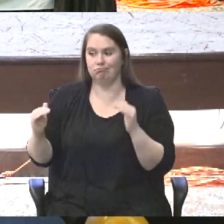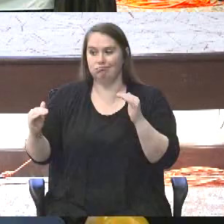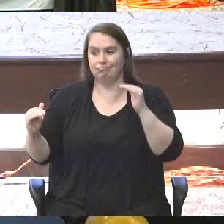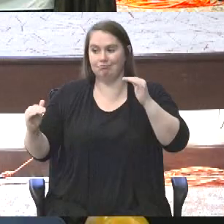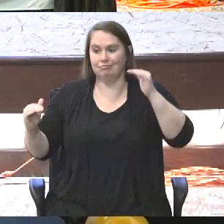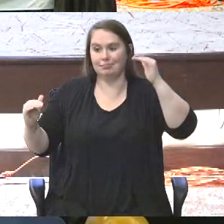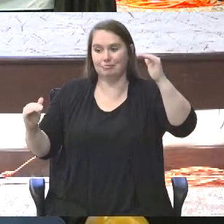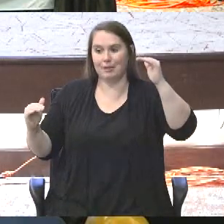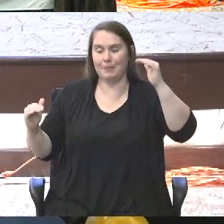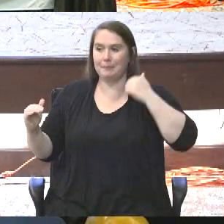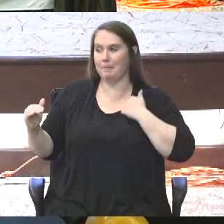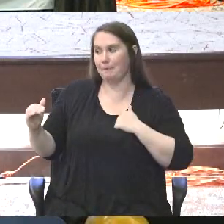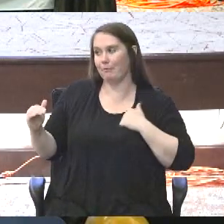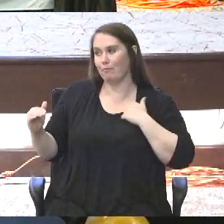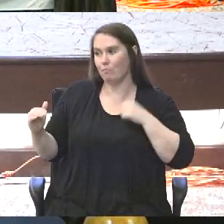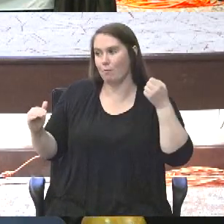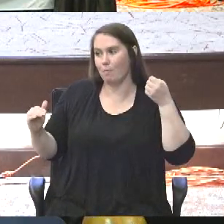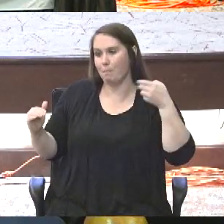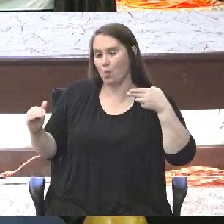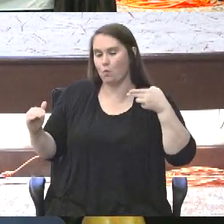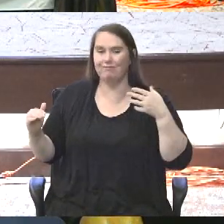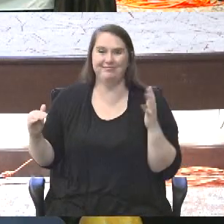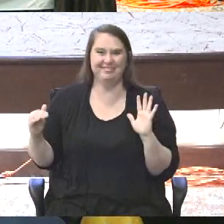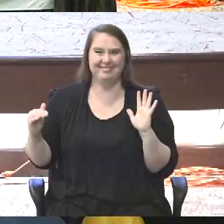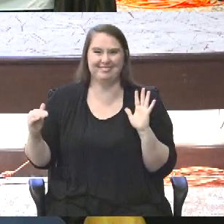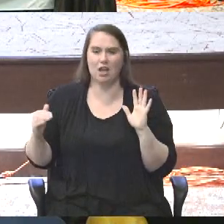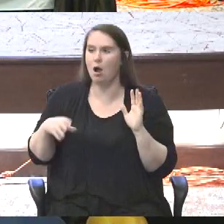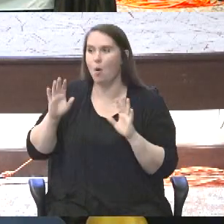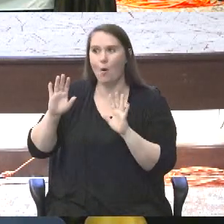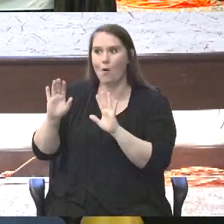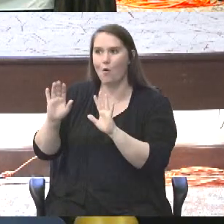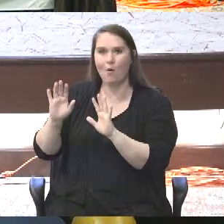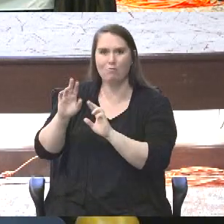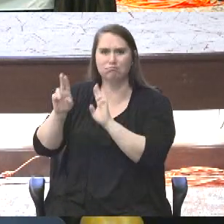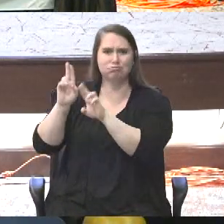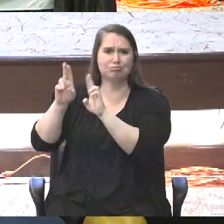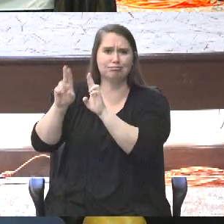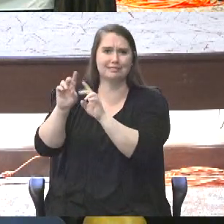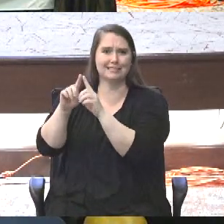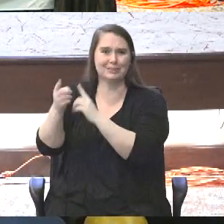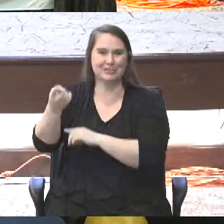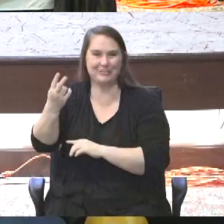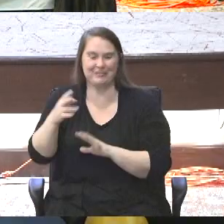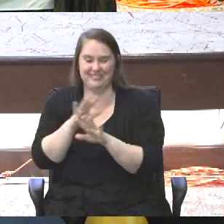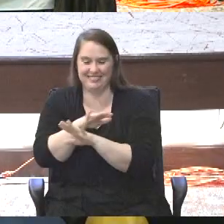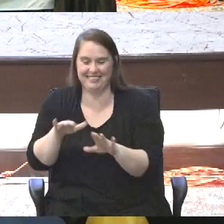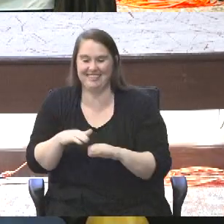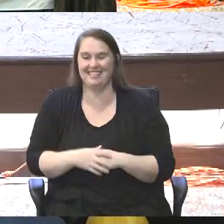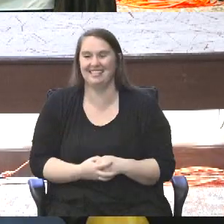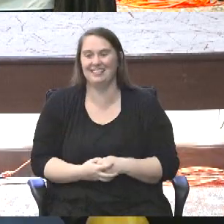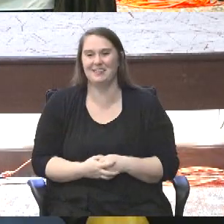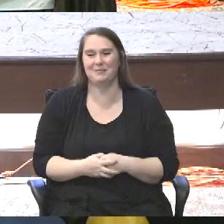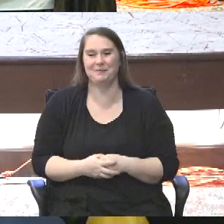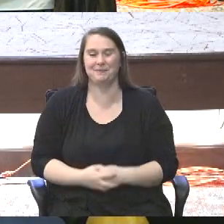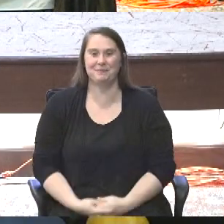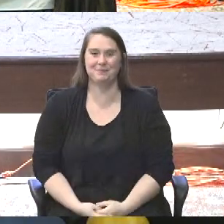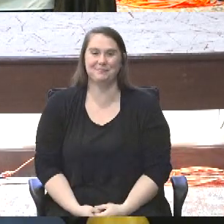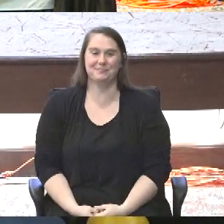Sorry? It happened No in shots at District 3. 2. No shots at District 3. Just supporting our own over here, you